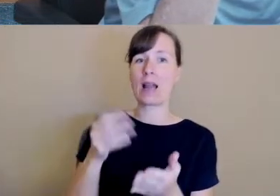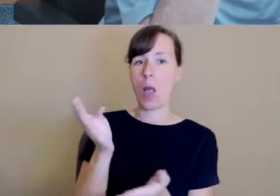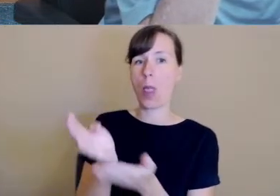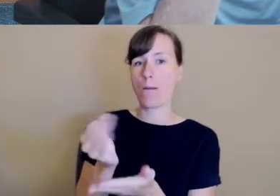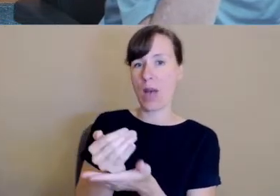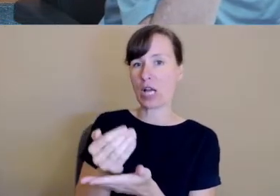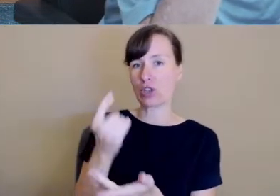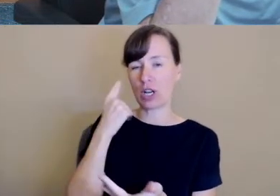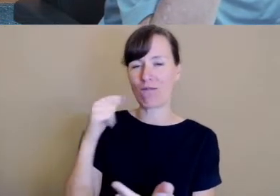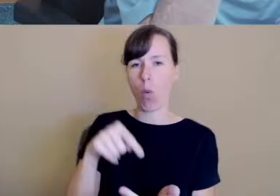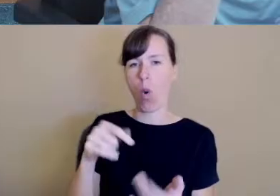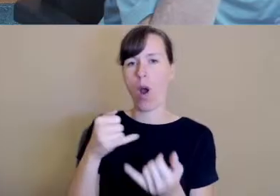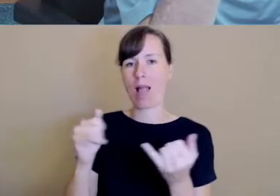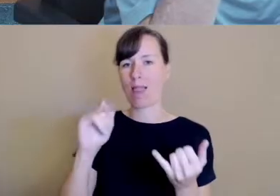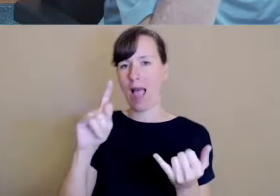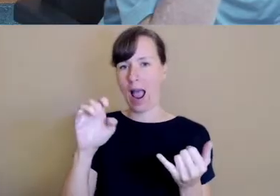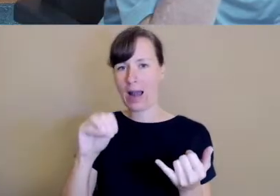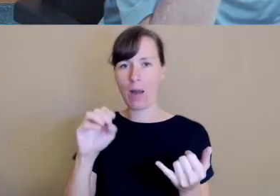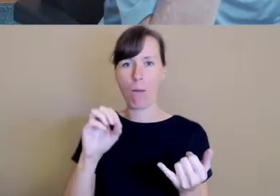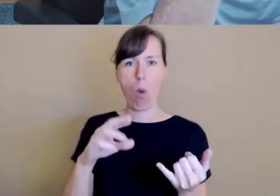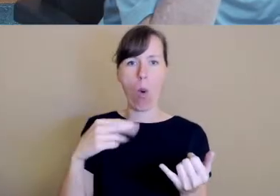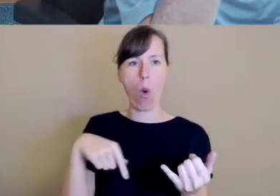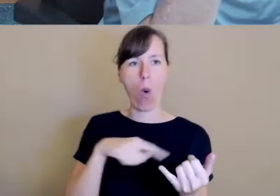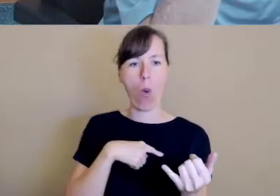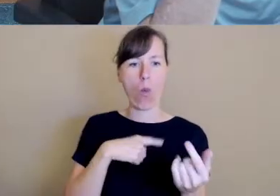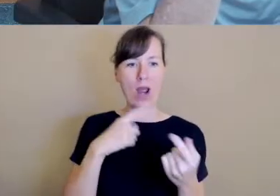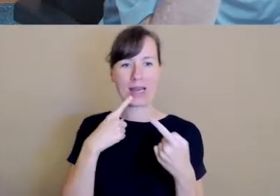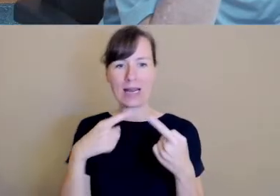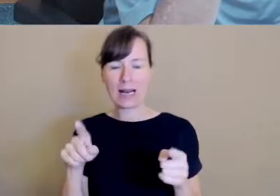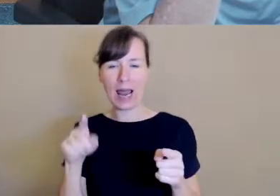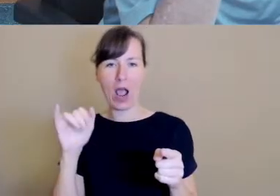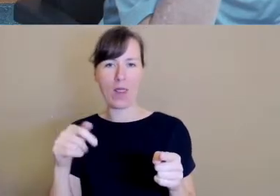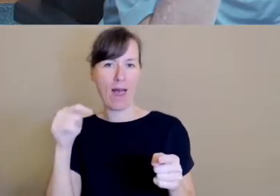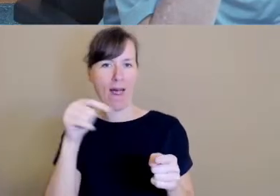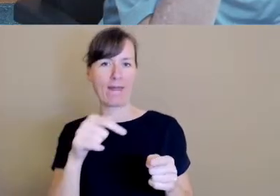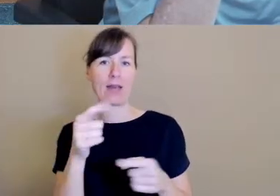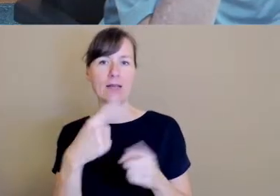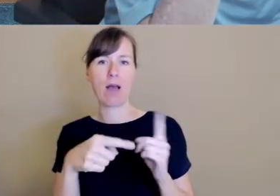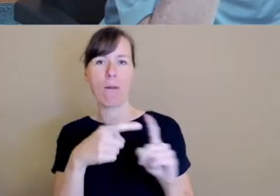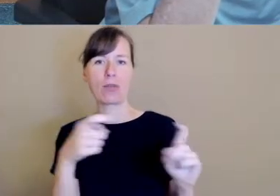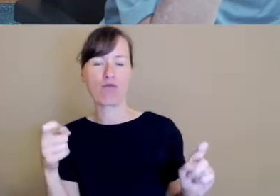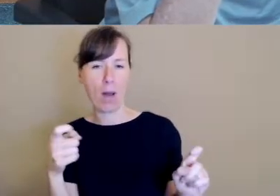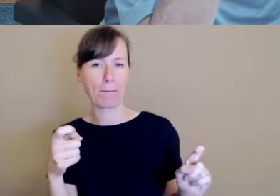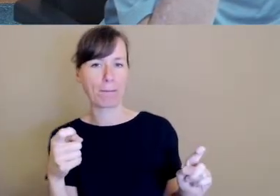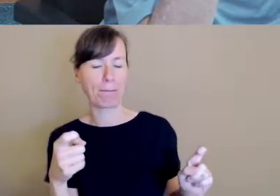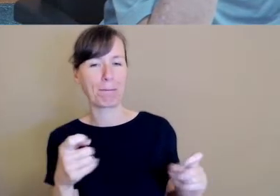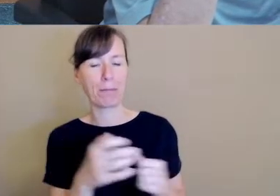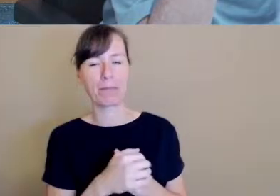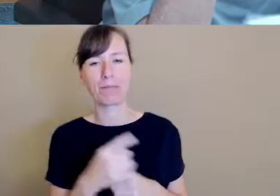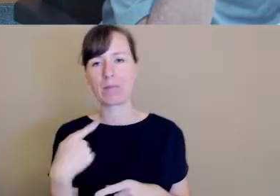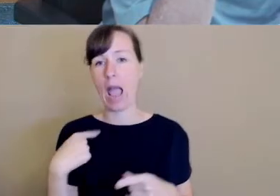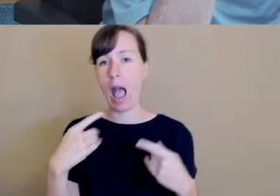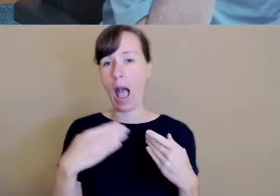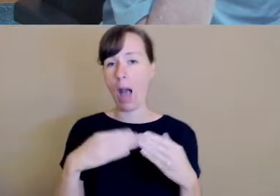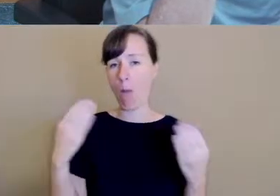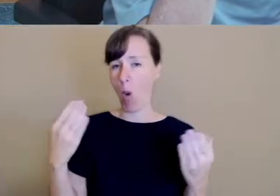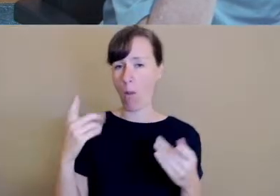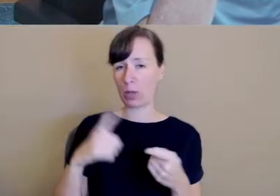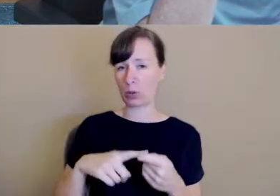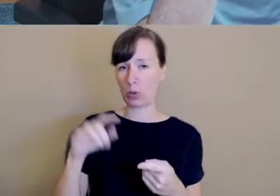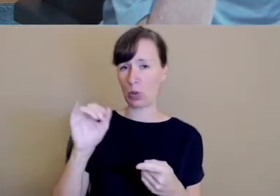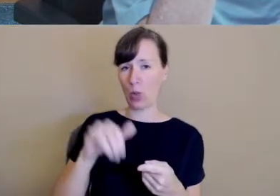or that we declare that this comes from, right? And I'm pretty open actually to how that could